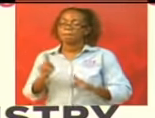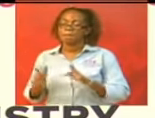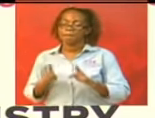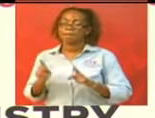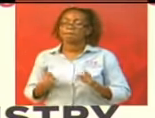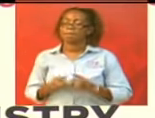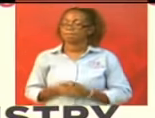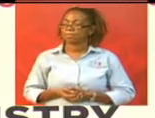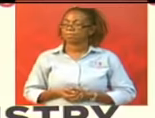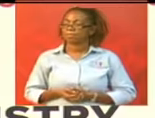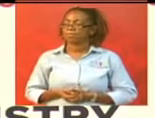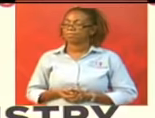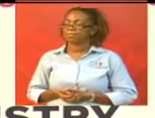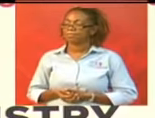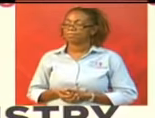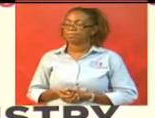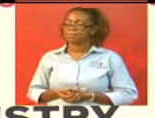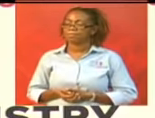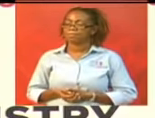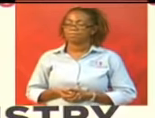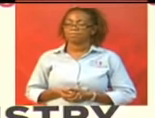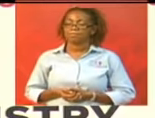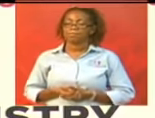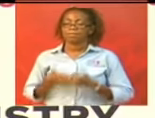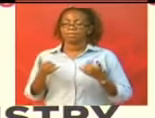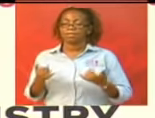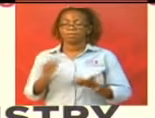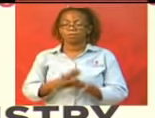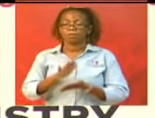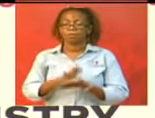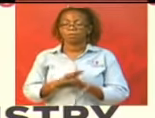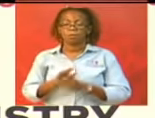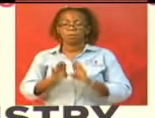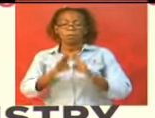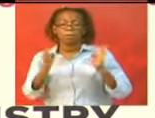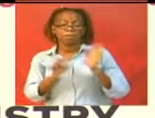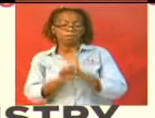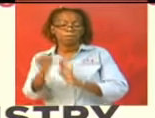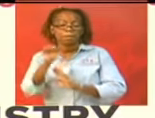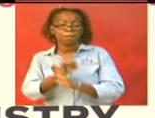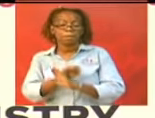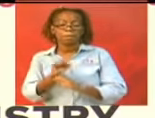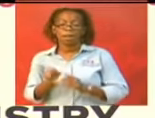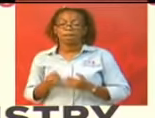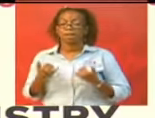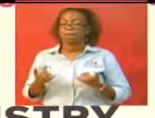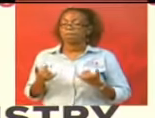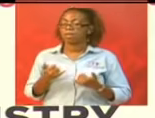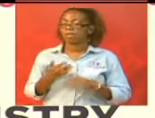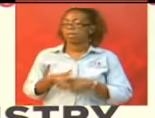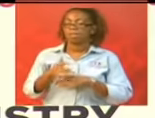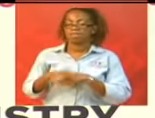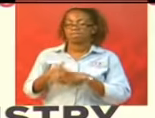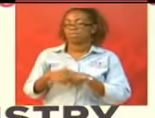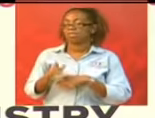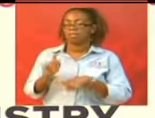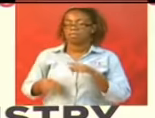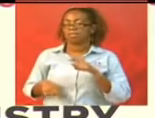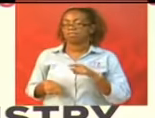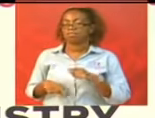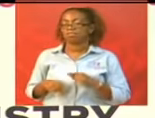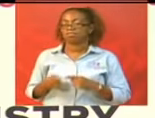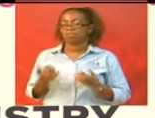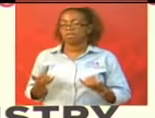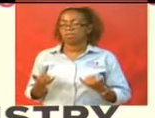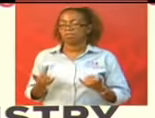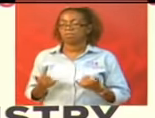point of call. In terms of the classes, physical classes reopening in September, I think it's a bit early to have that discussion, but either way, the